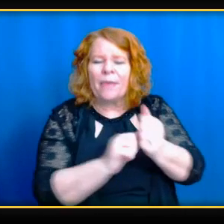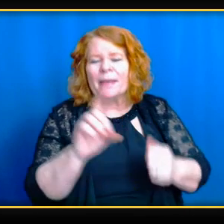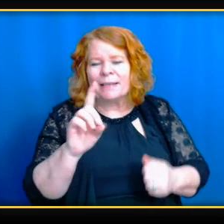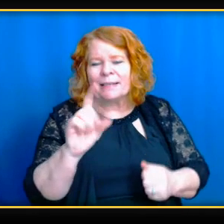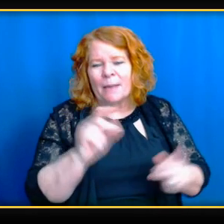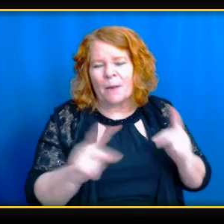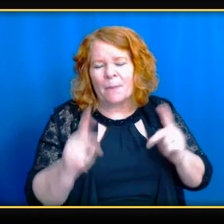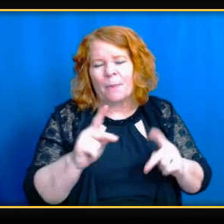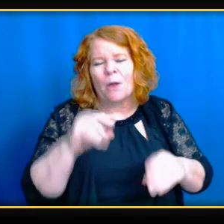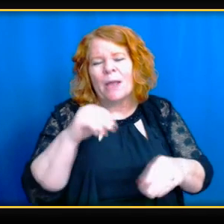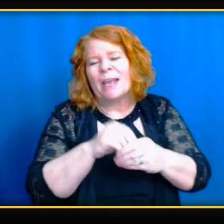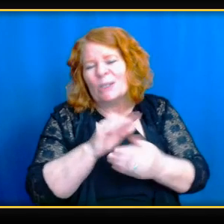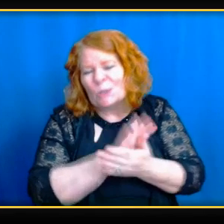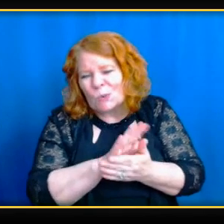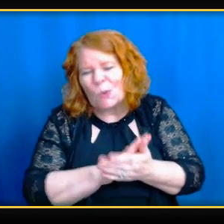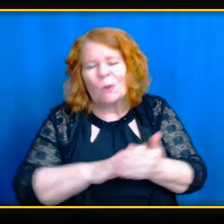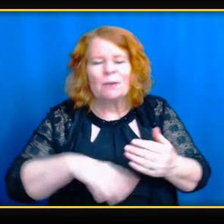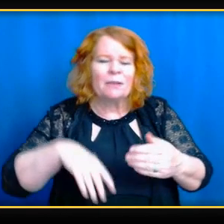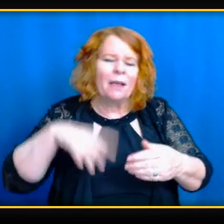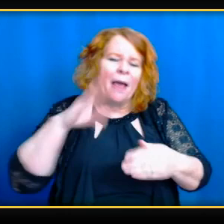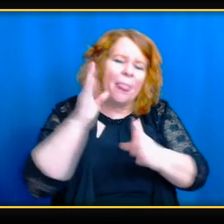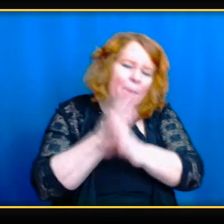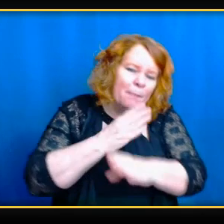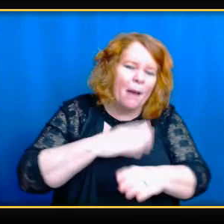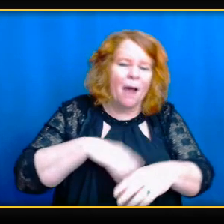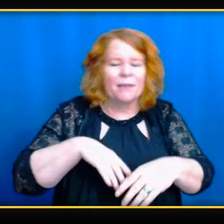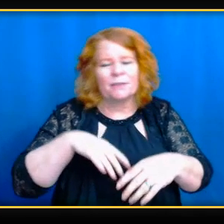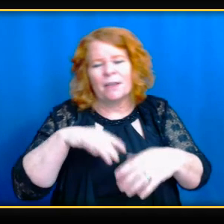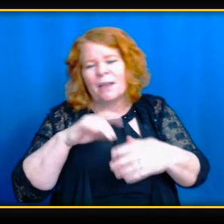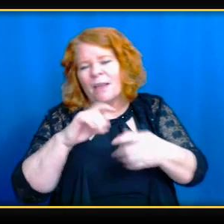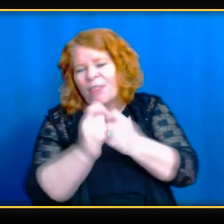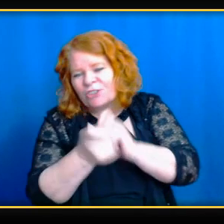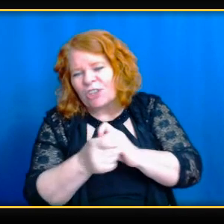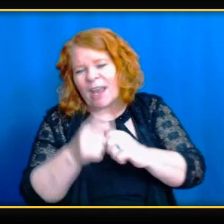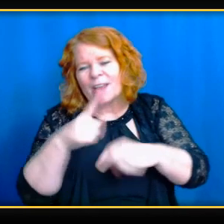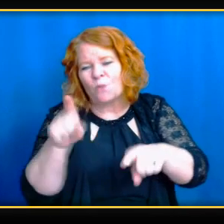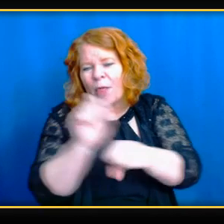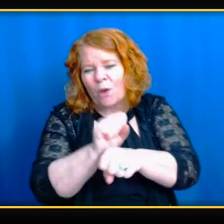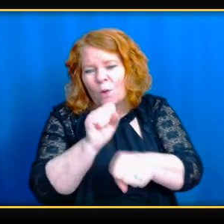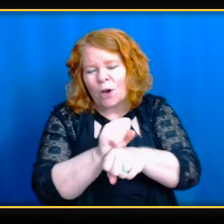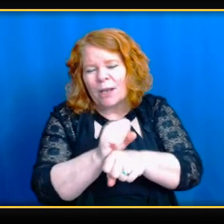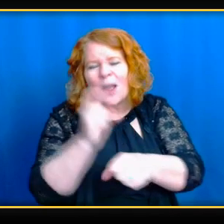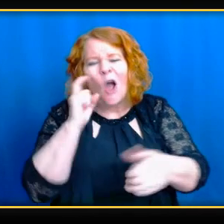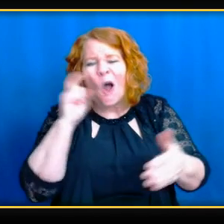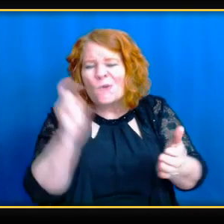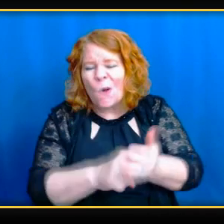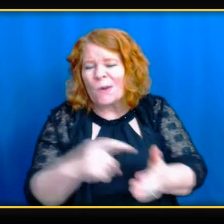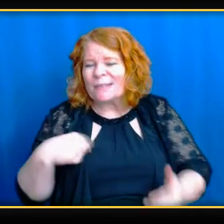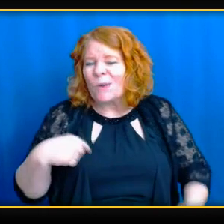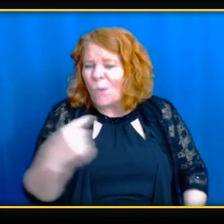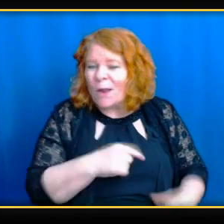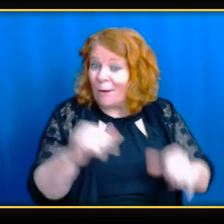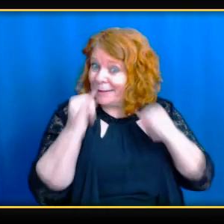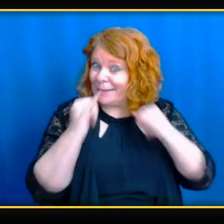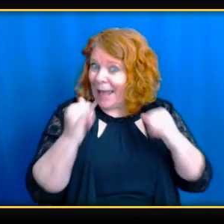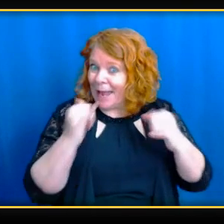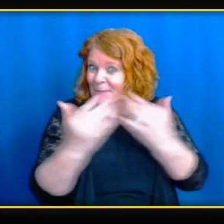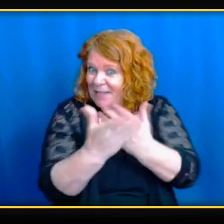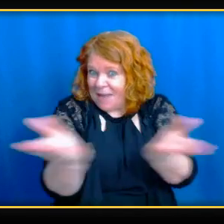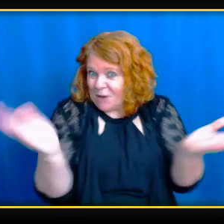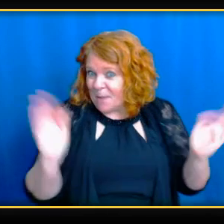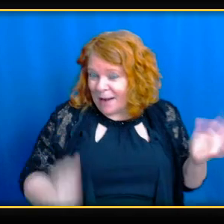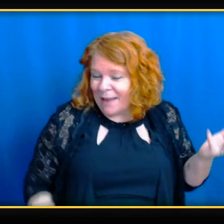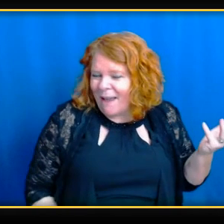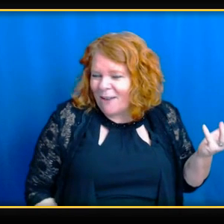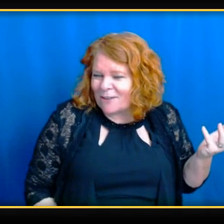and trains, when they were working, are seeing that we're just like everybody else. And